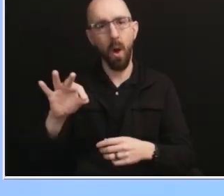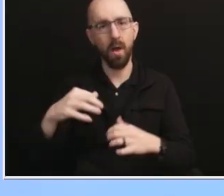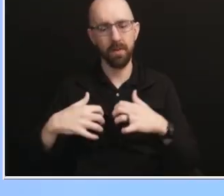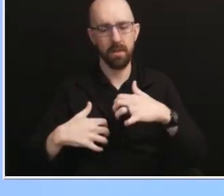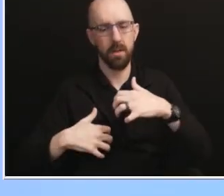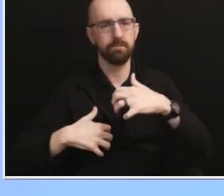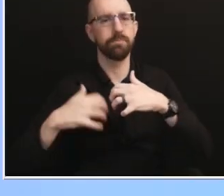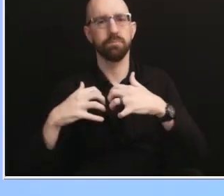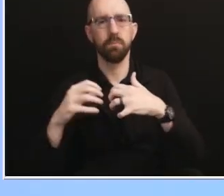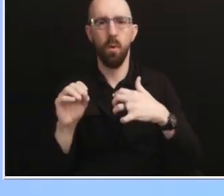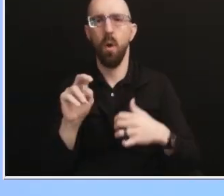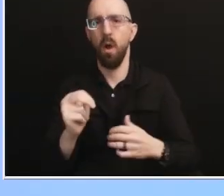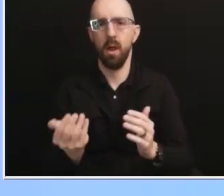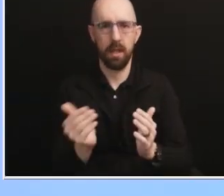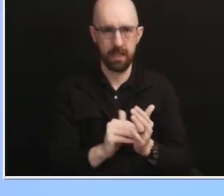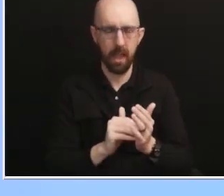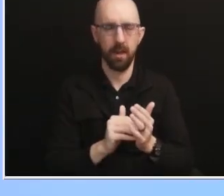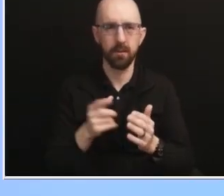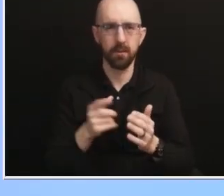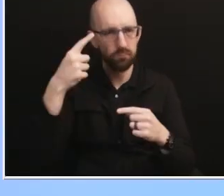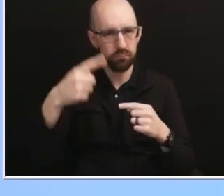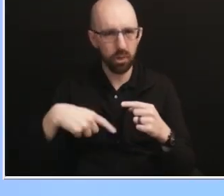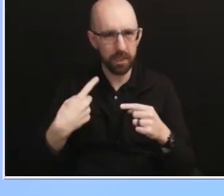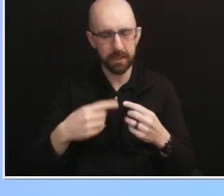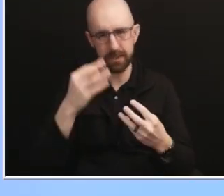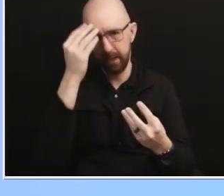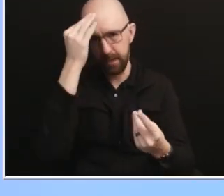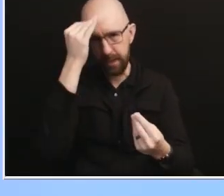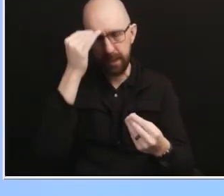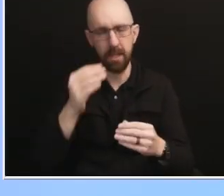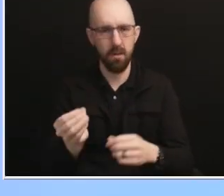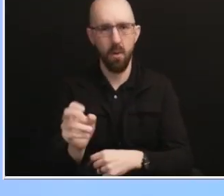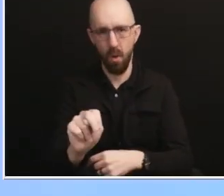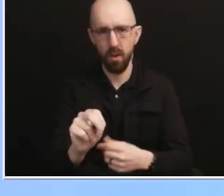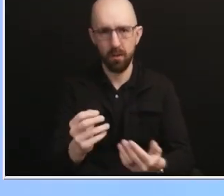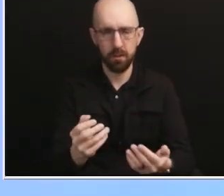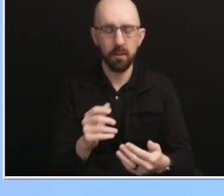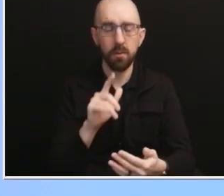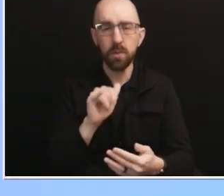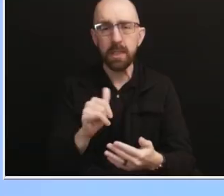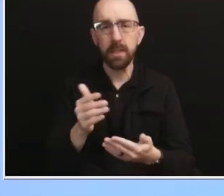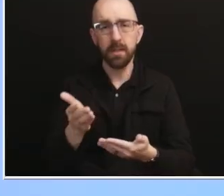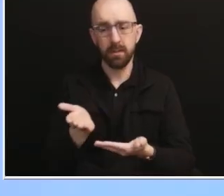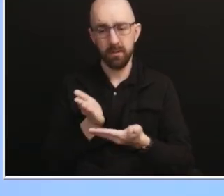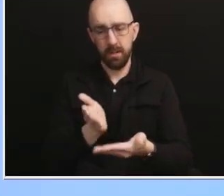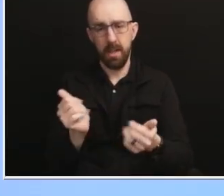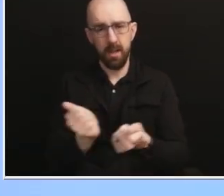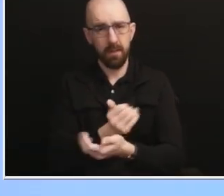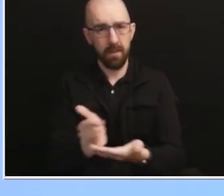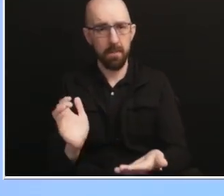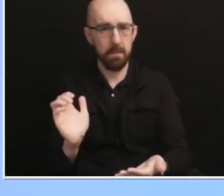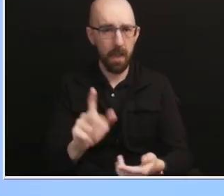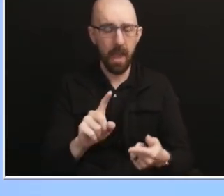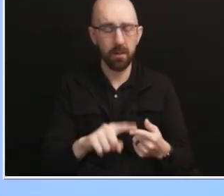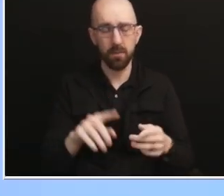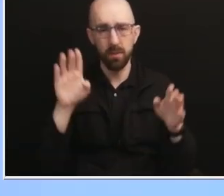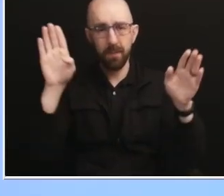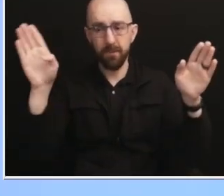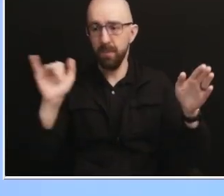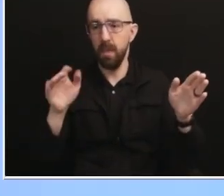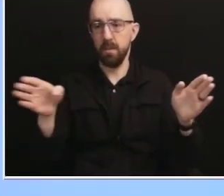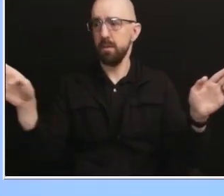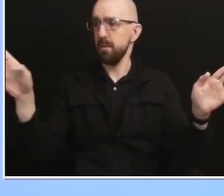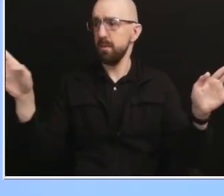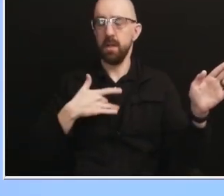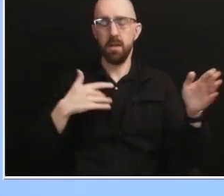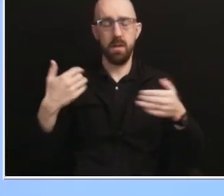effectively process information. And it really brings everything back into focus, brings down our heart rate.